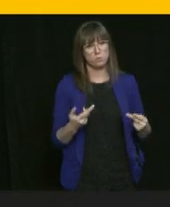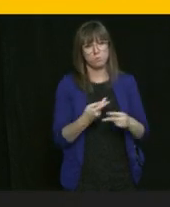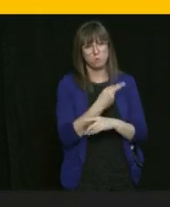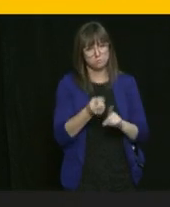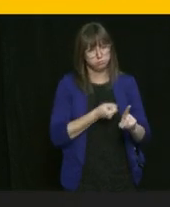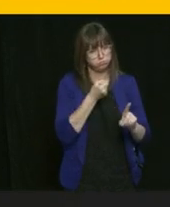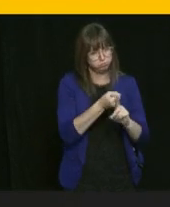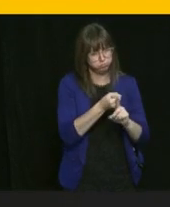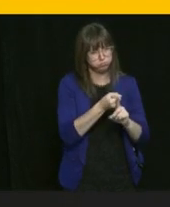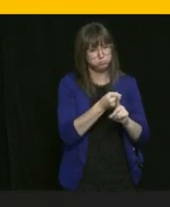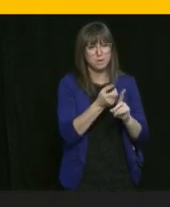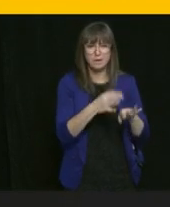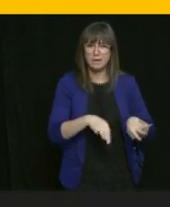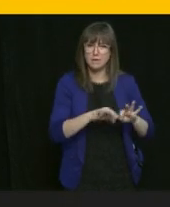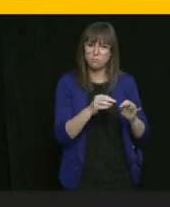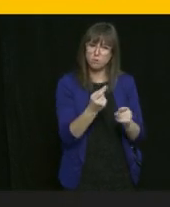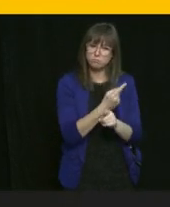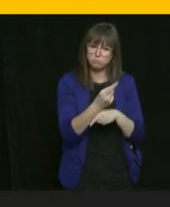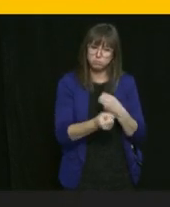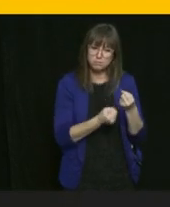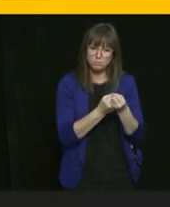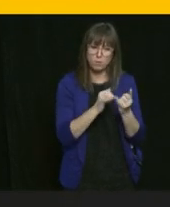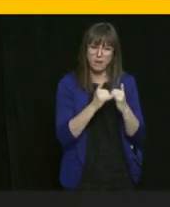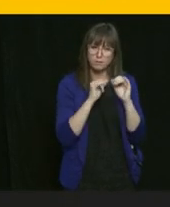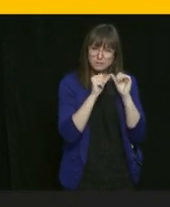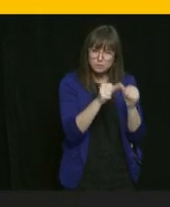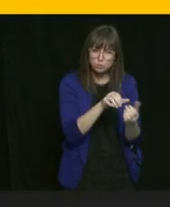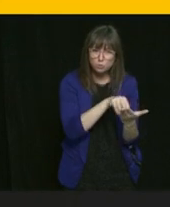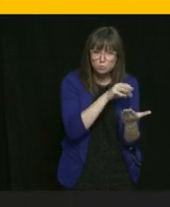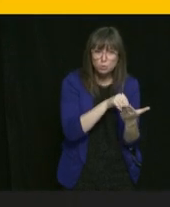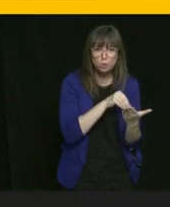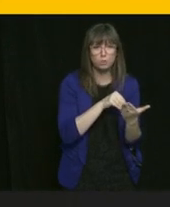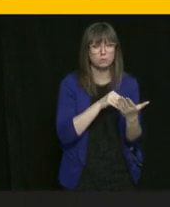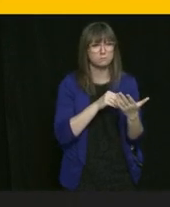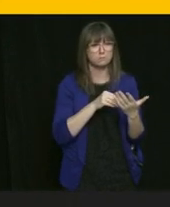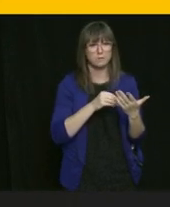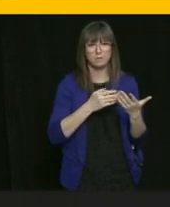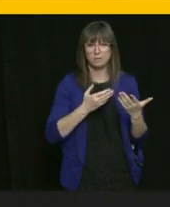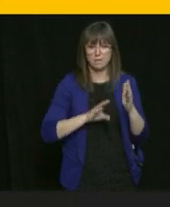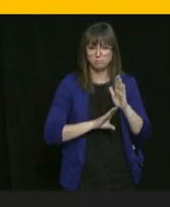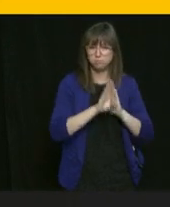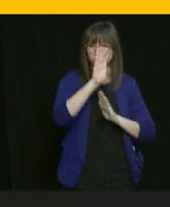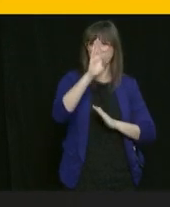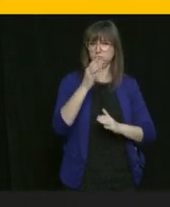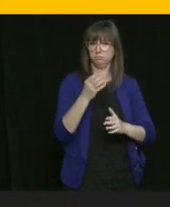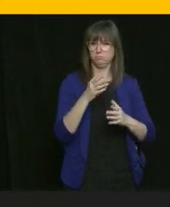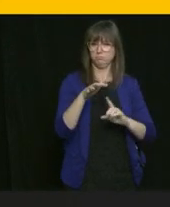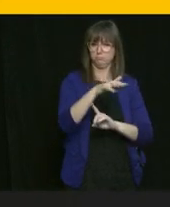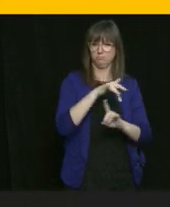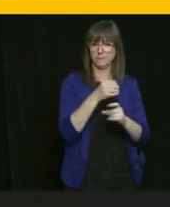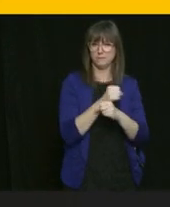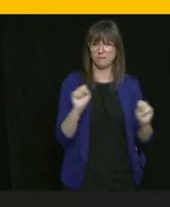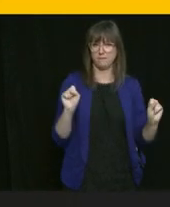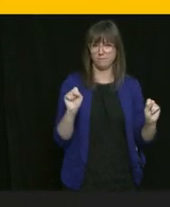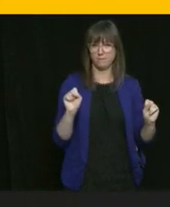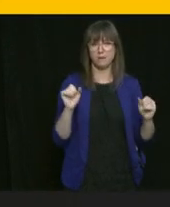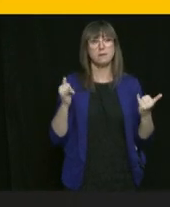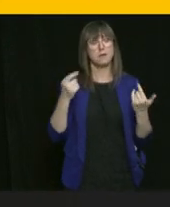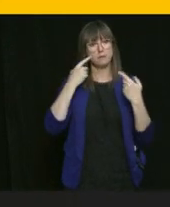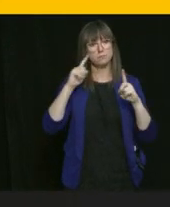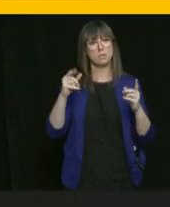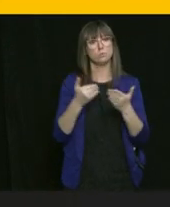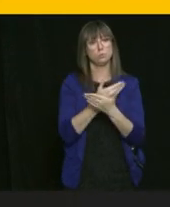that they get the necessary support to be able to learn and to thrive in a safe environment. This is why we're announcing new funding